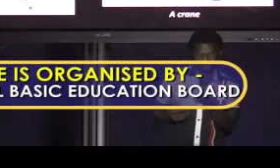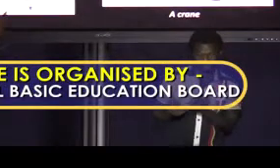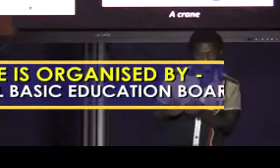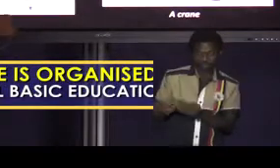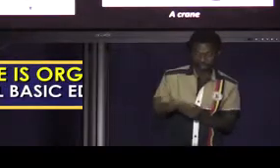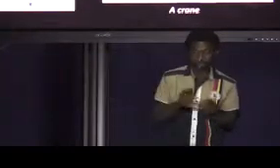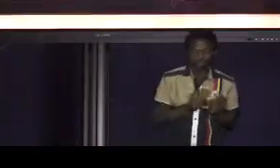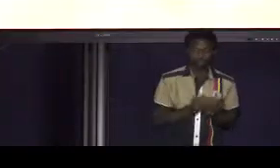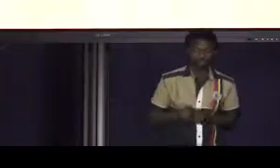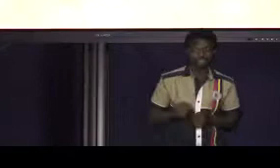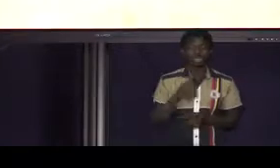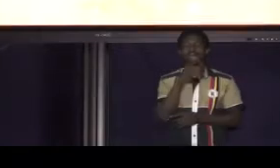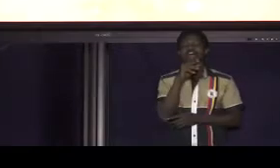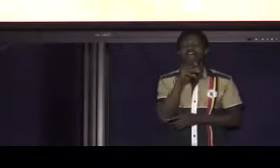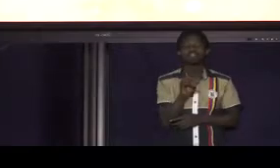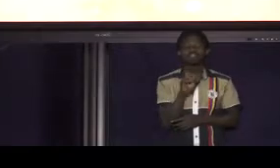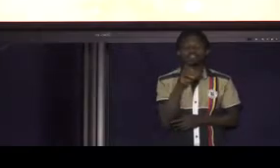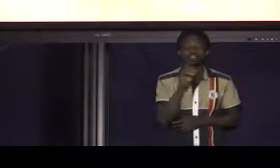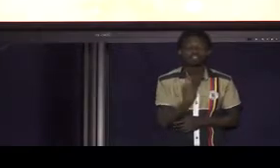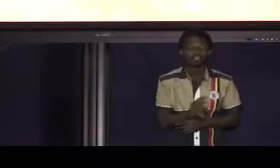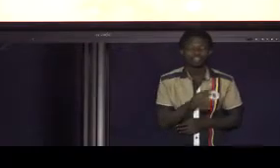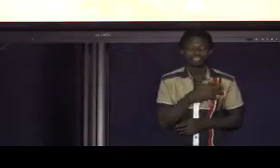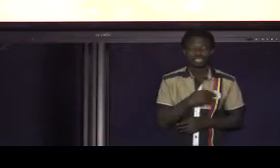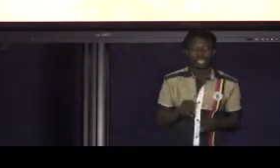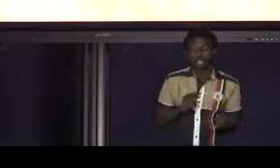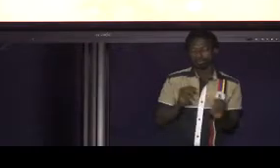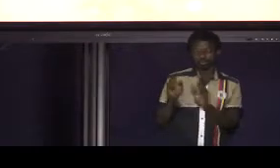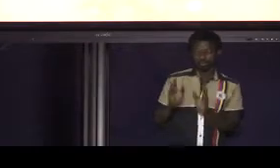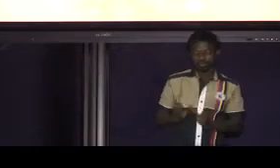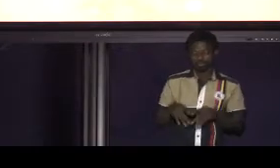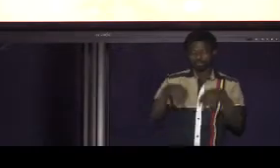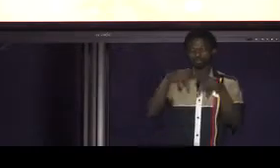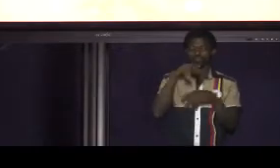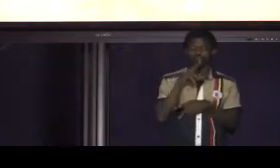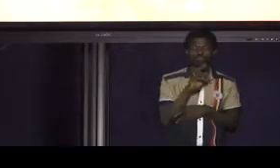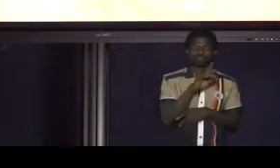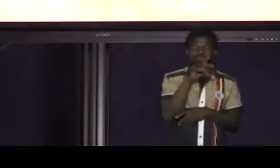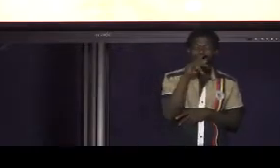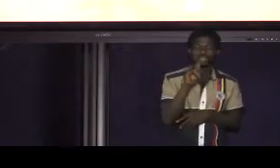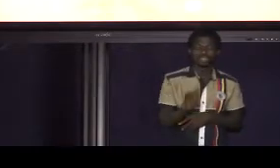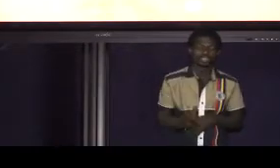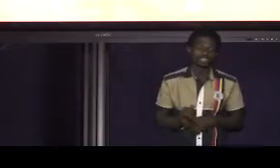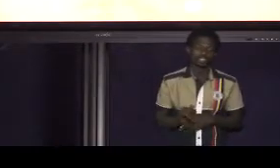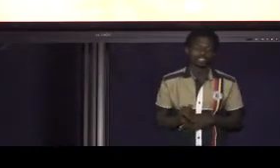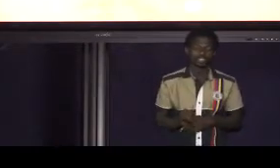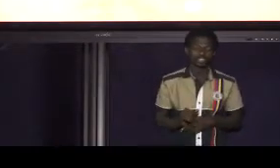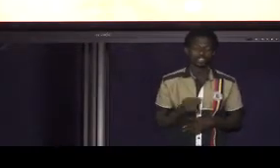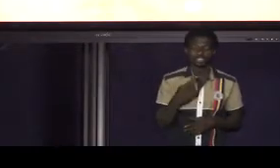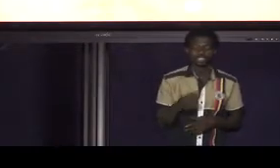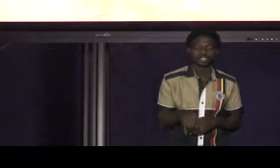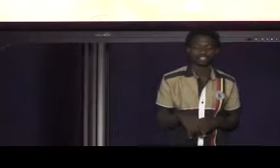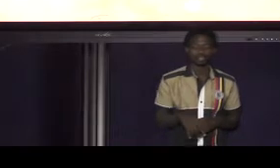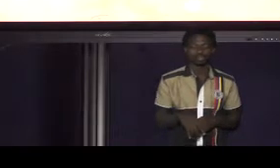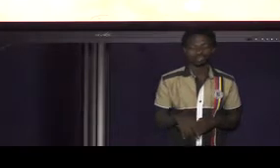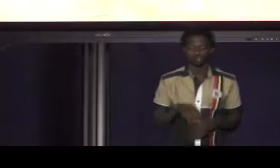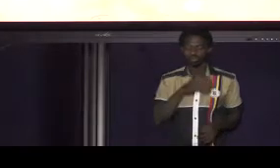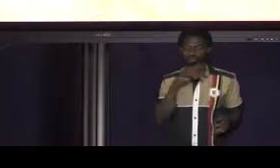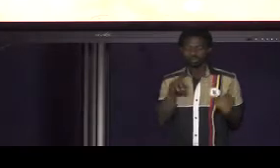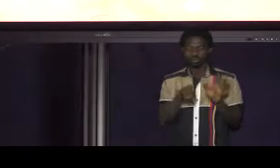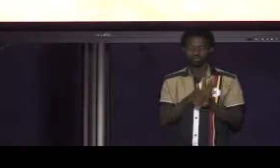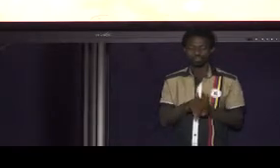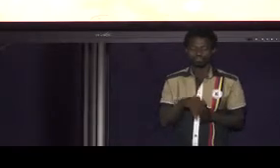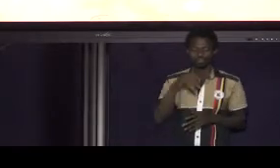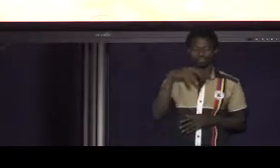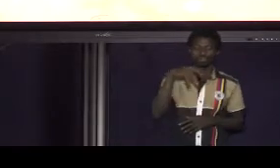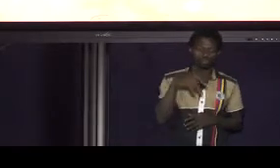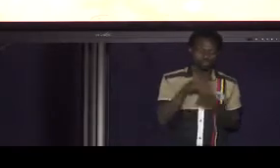pulley. So those are the three types of pulley. We talked about fixed, single fixed pulley, movable pulley, and